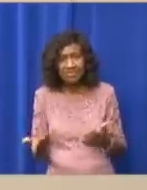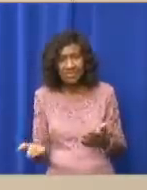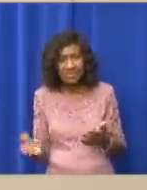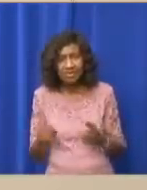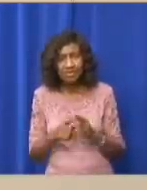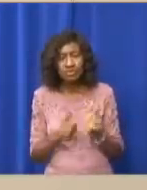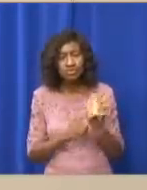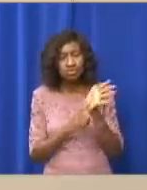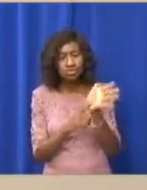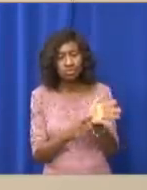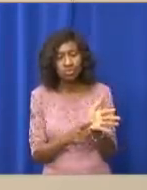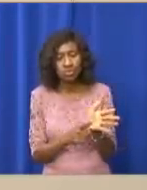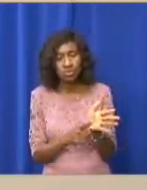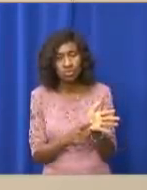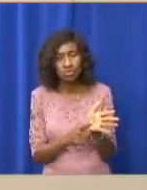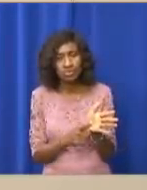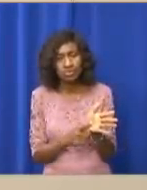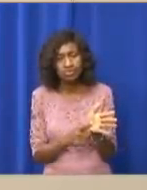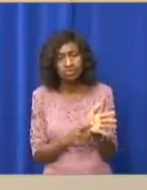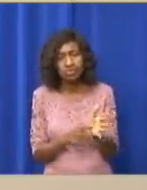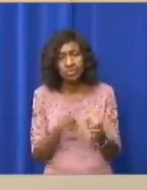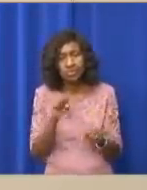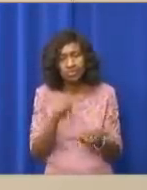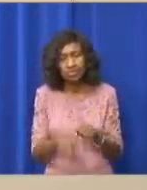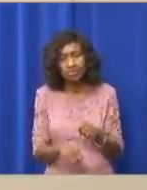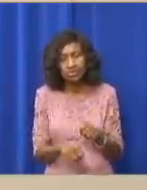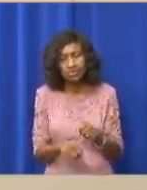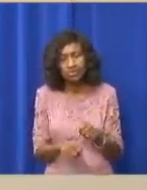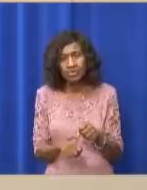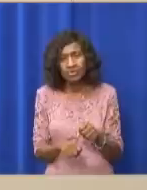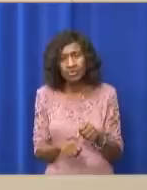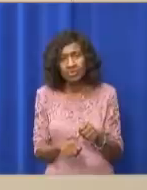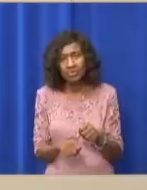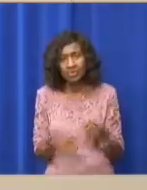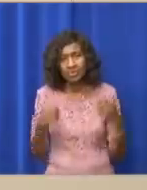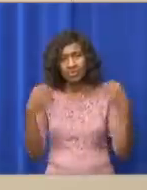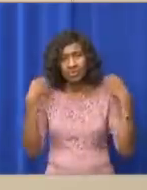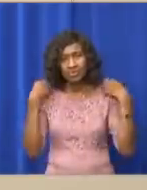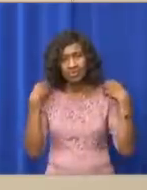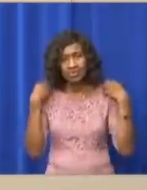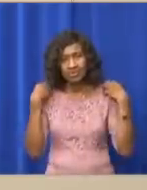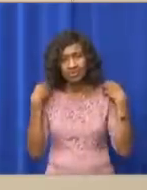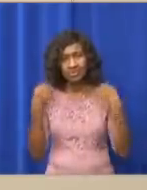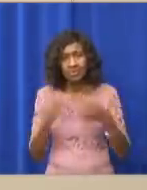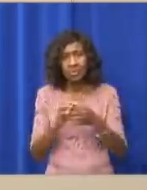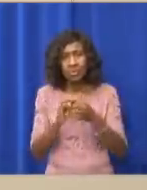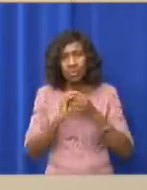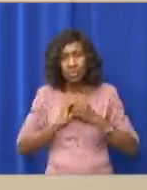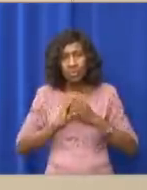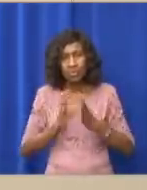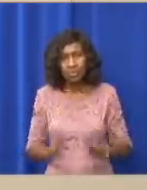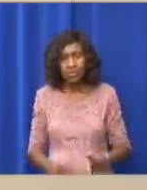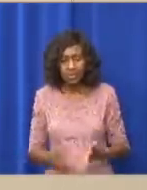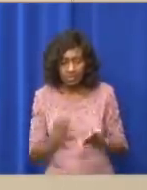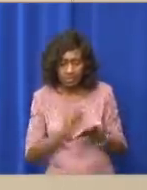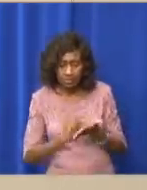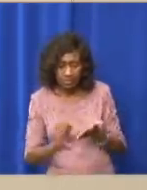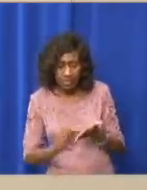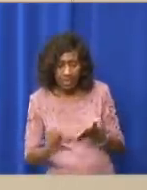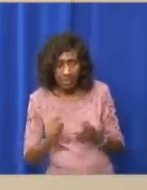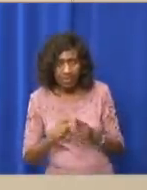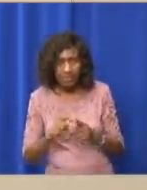practice required that the proprietor, the manager, the CEO, whatever, write to